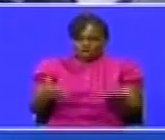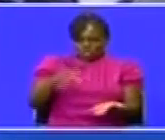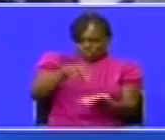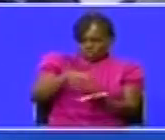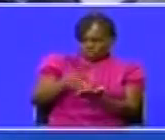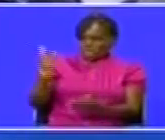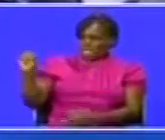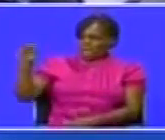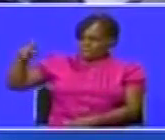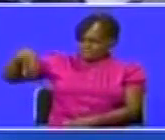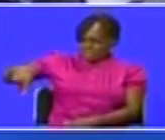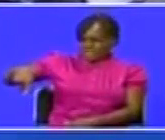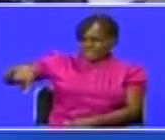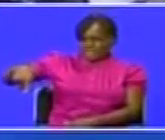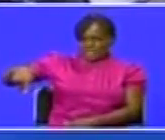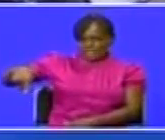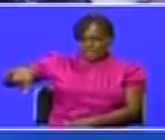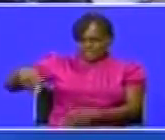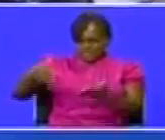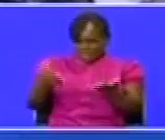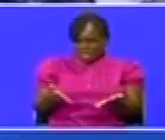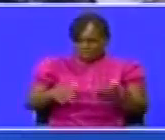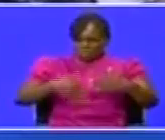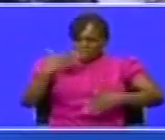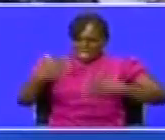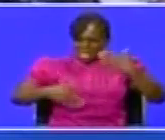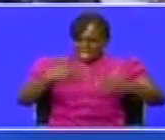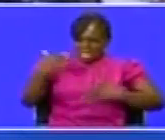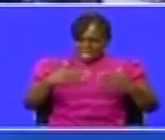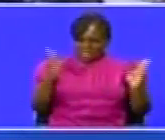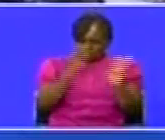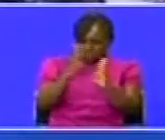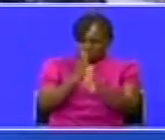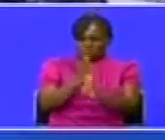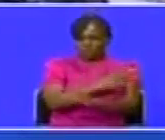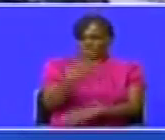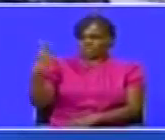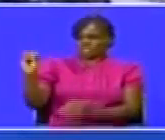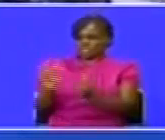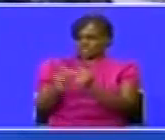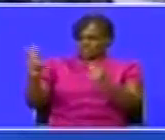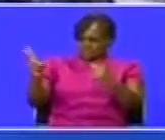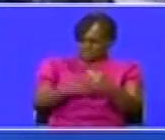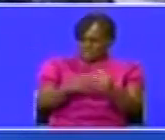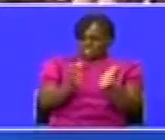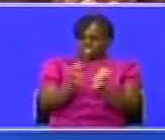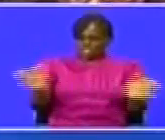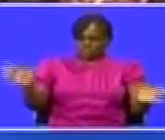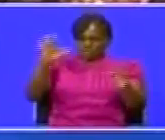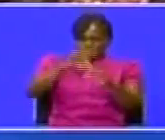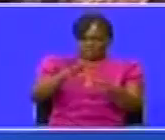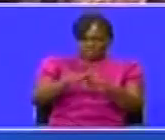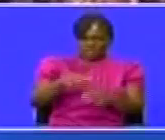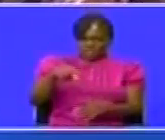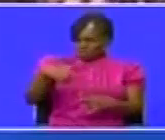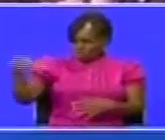Kiambu governor, William Kabogo, is simply playing dirty ahead of the 2017 general elections. He has